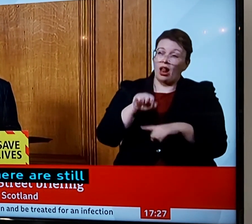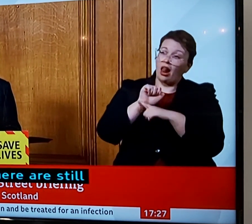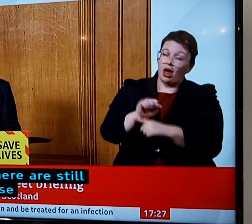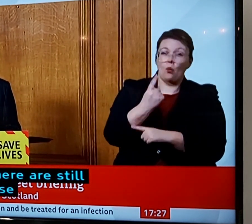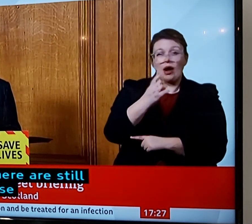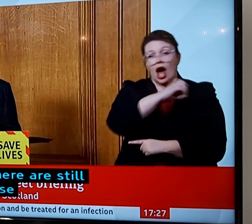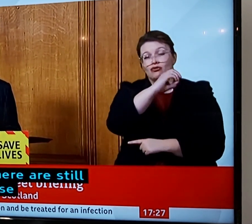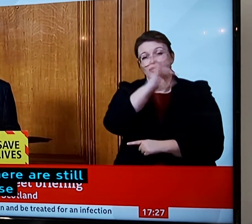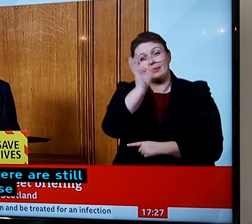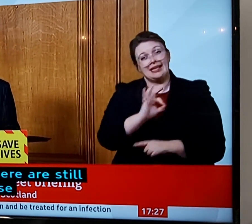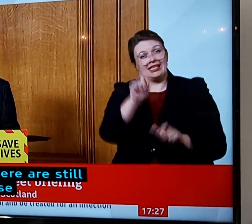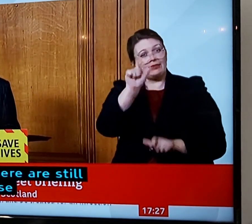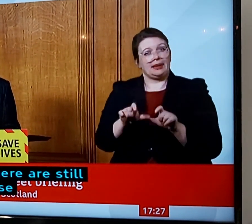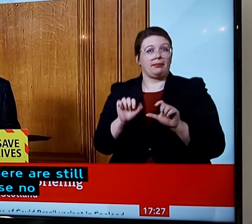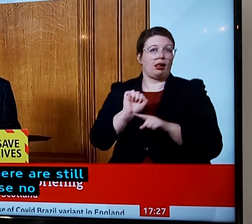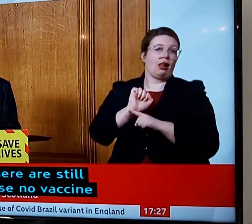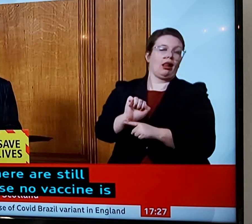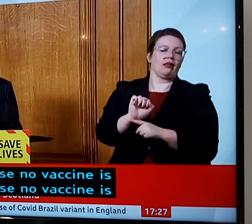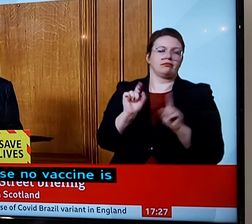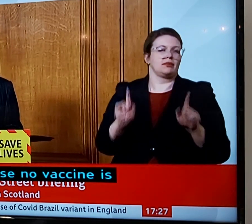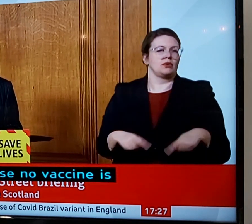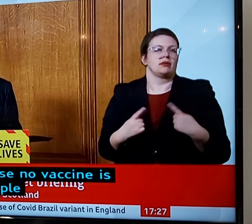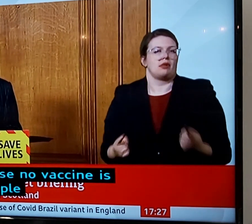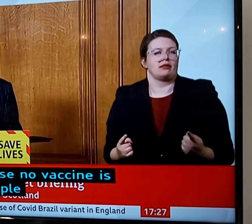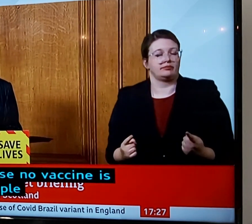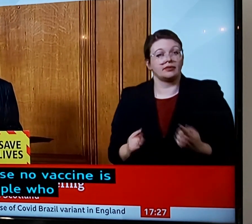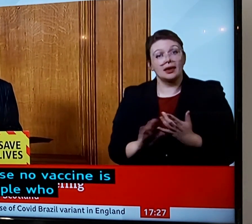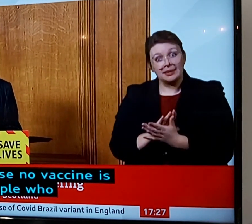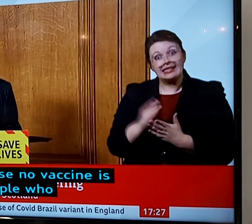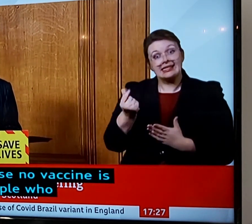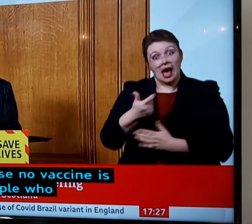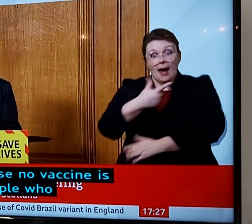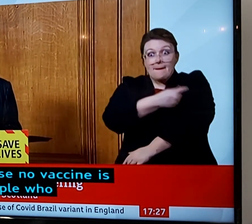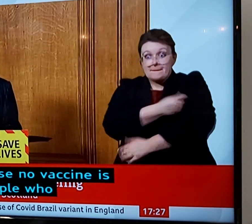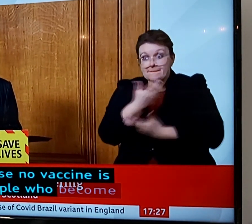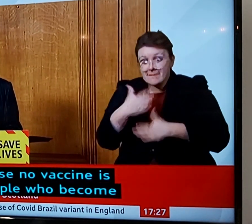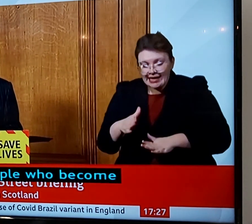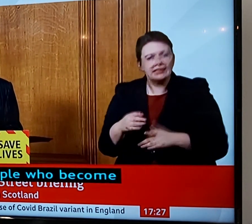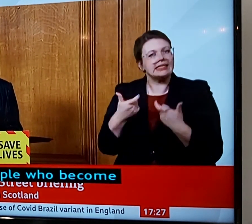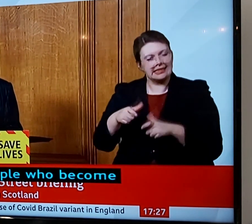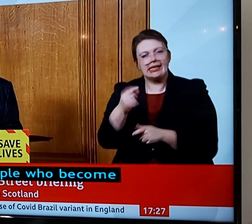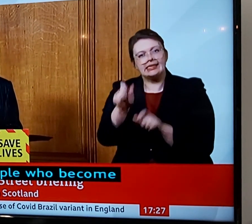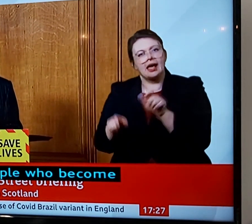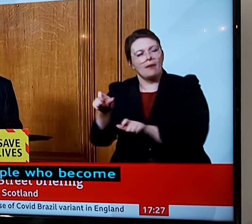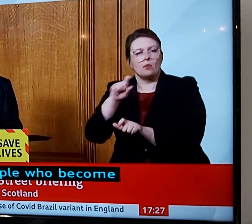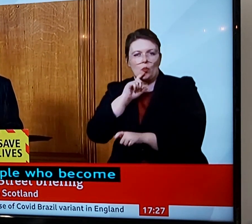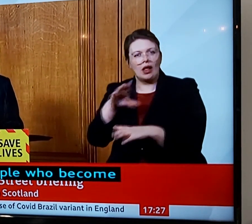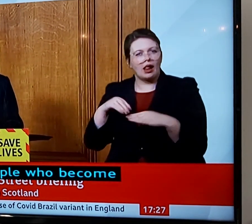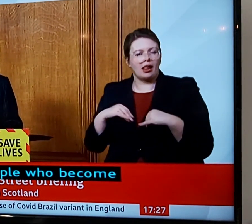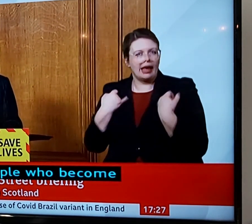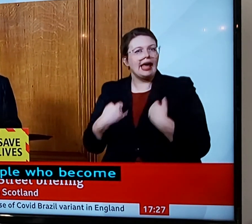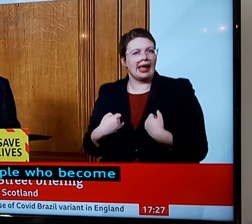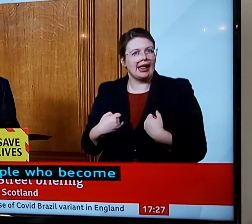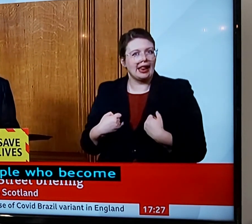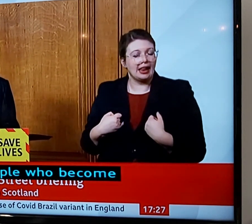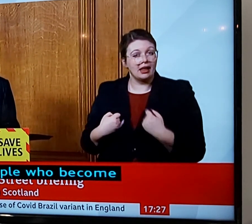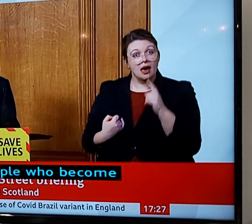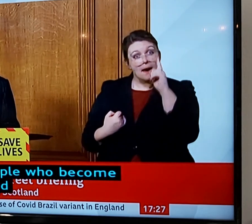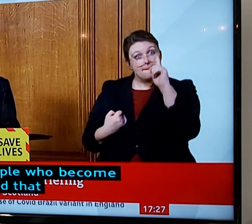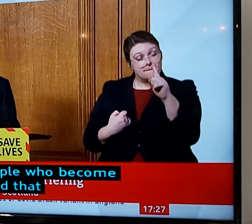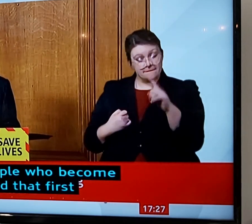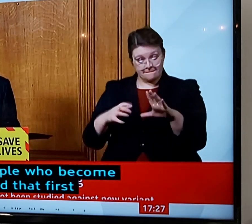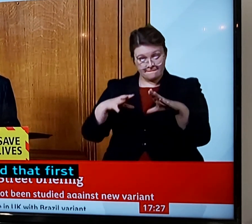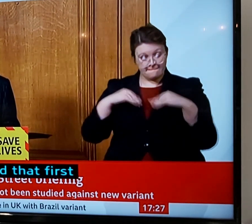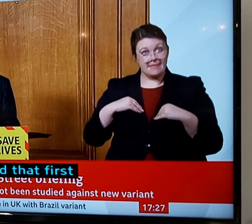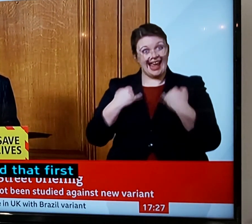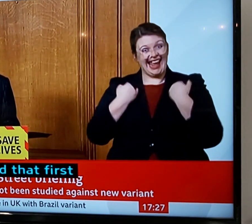ill despite having had that first dose of vaccine. But if you look at the reductions in